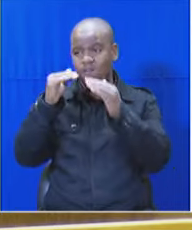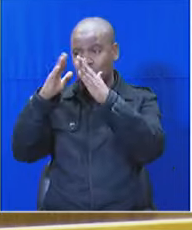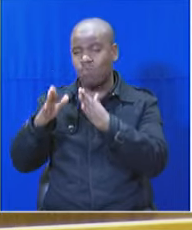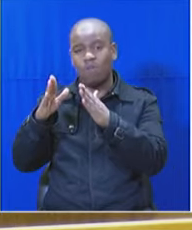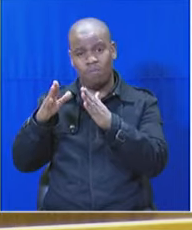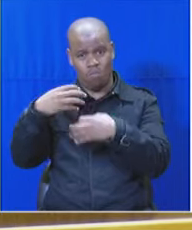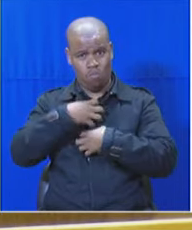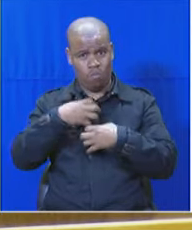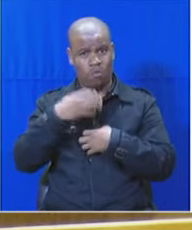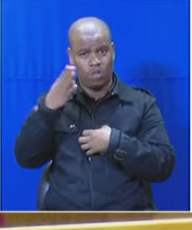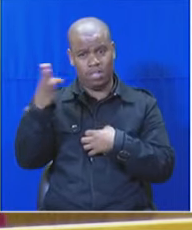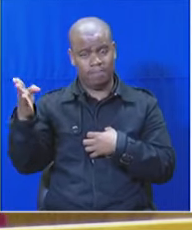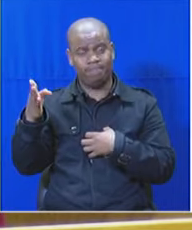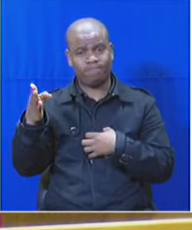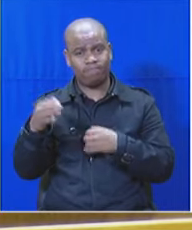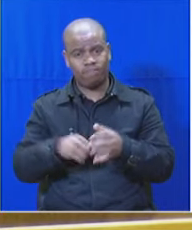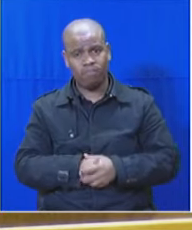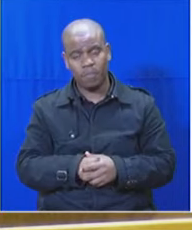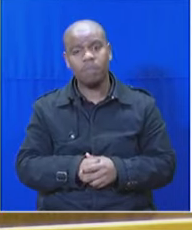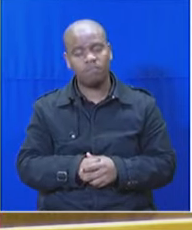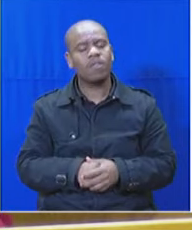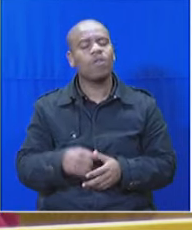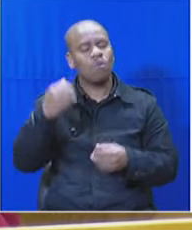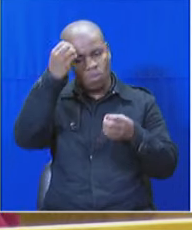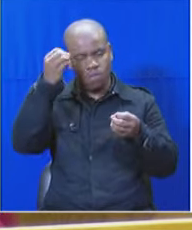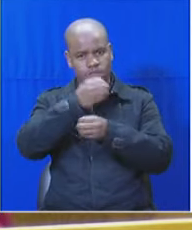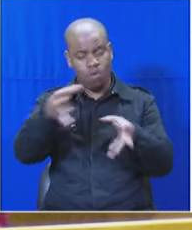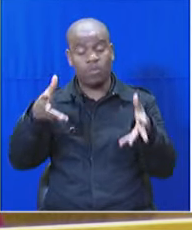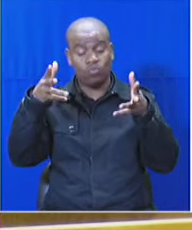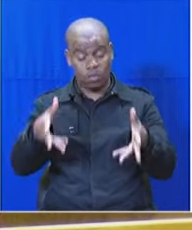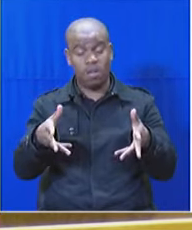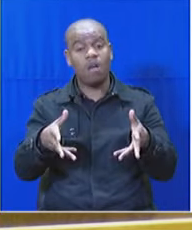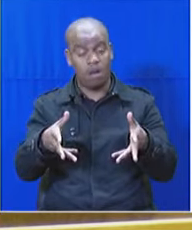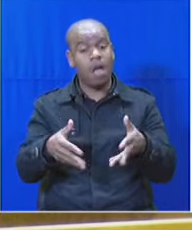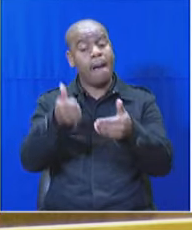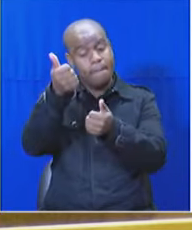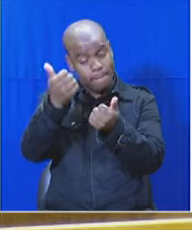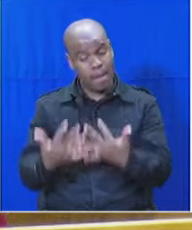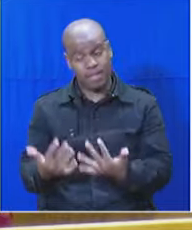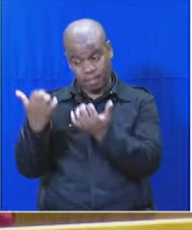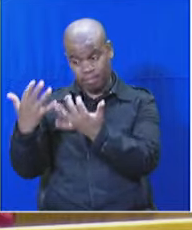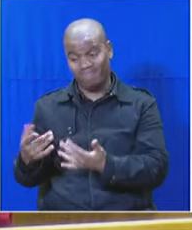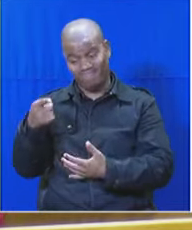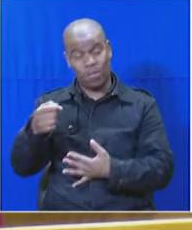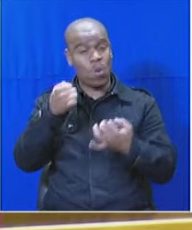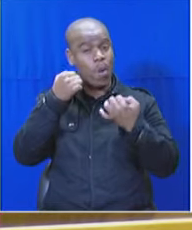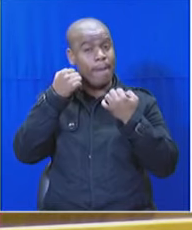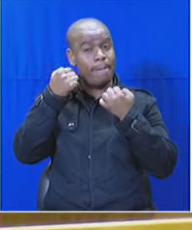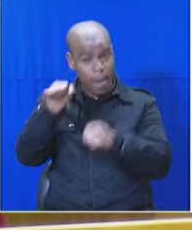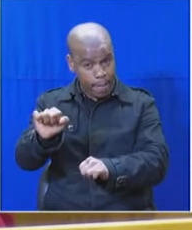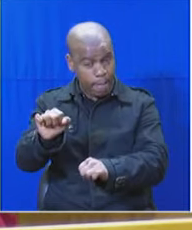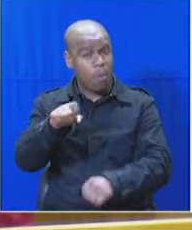of the Constitution. We want to tell you today that we reject the budget vote, and you know why we reject